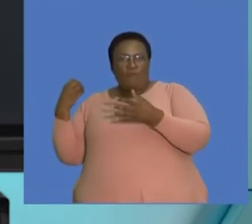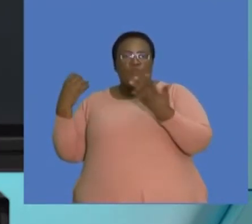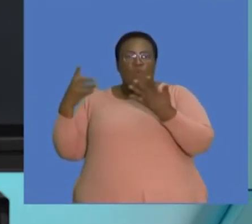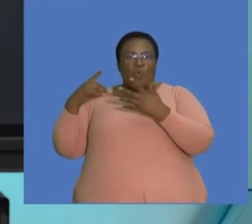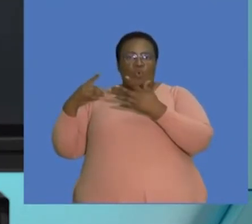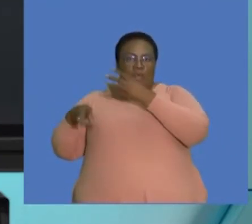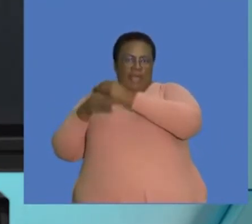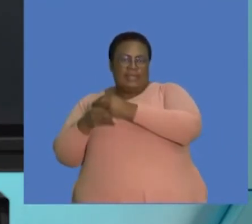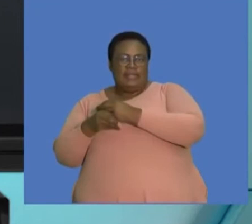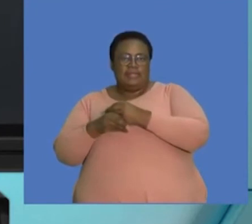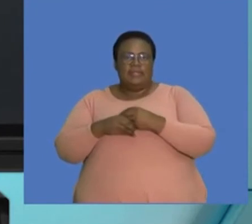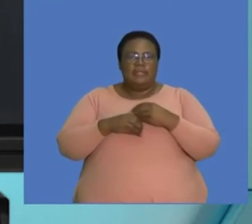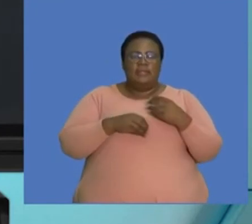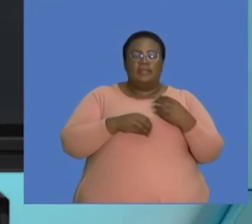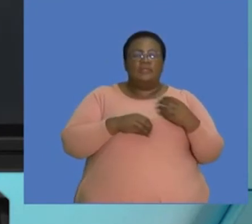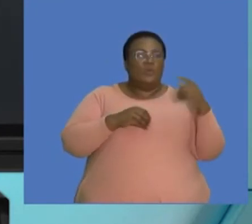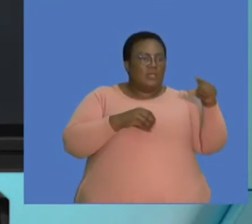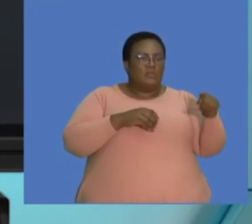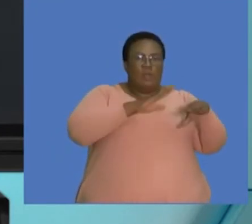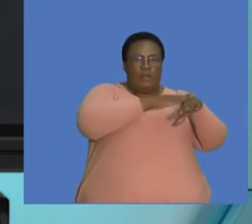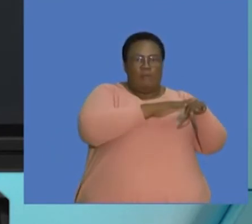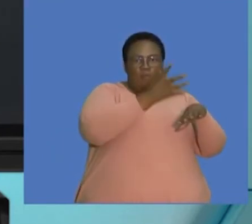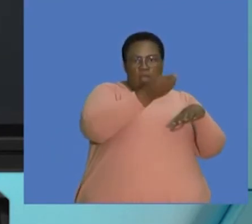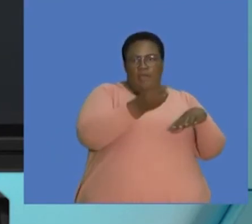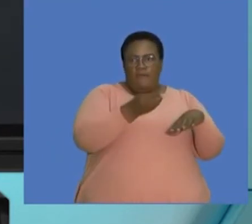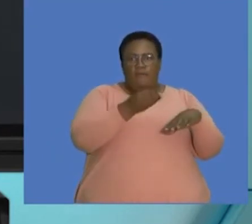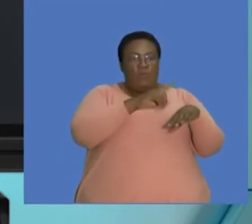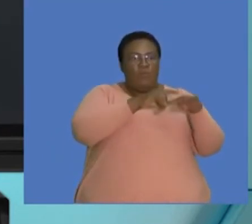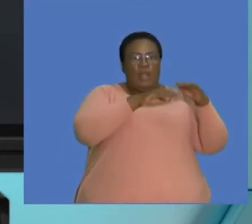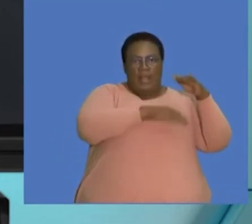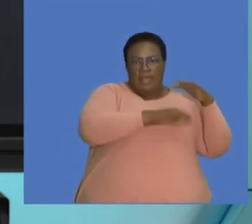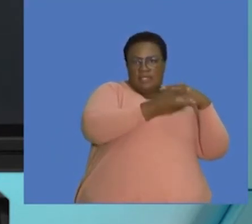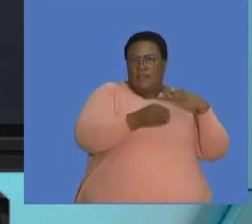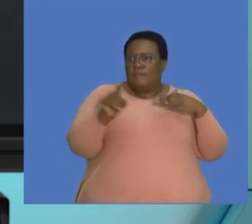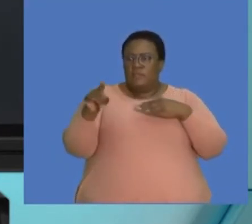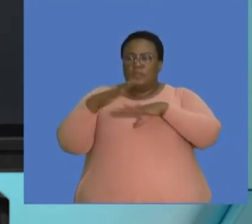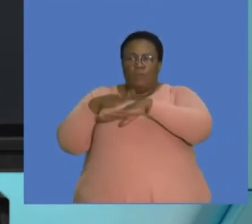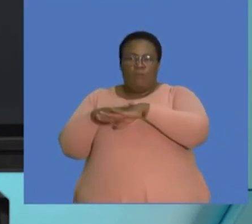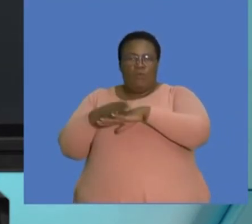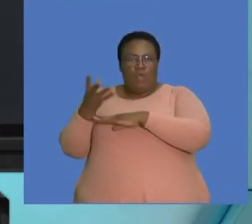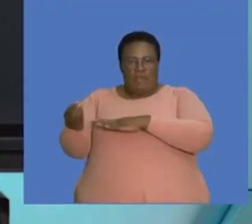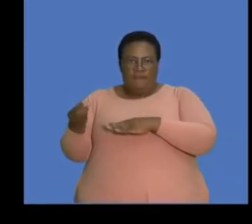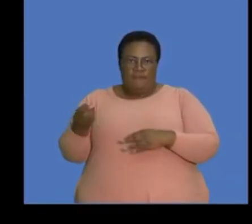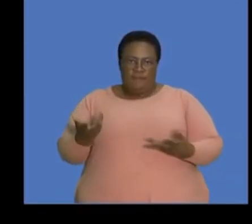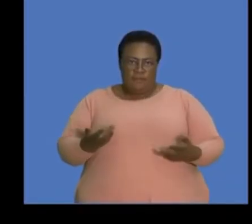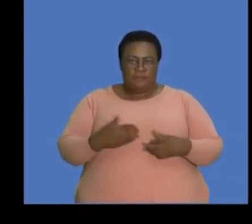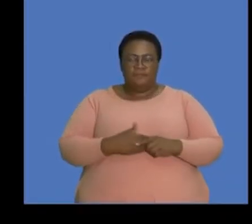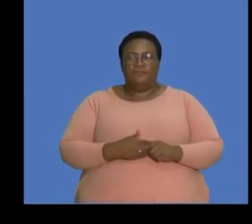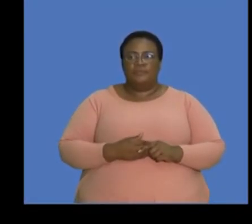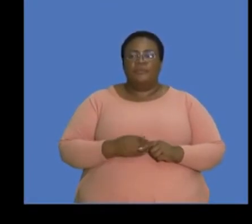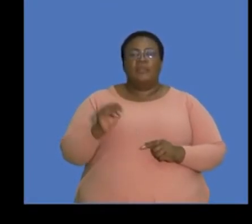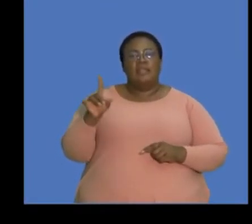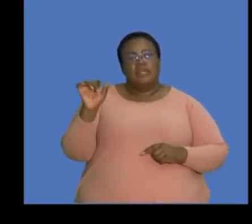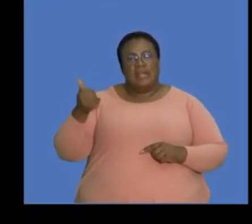that negative charge. Remember, we spoke at length about that in as far as the origin of charge is concerned. Right. So this is one